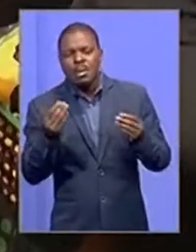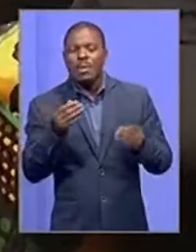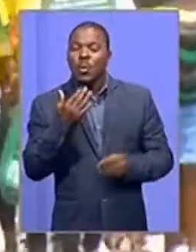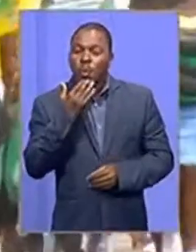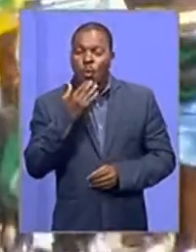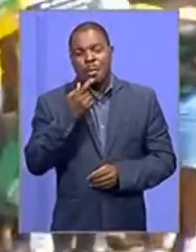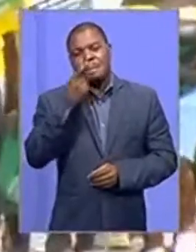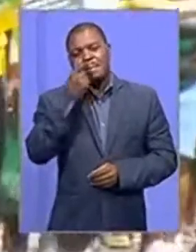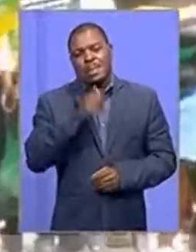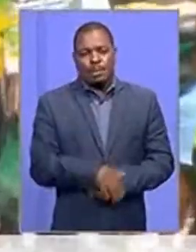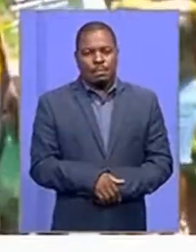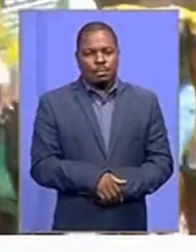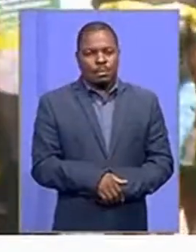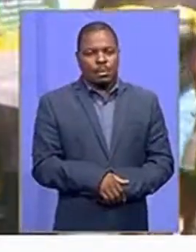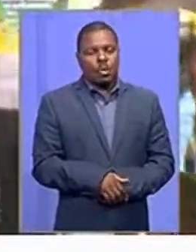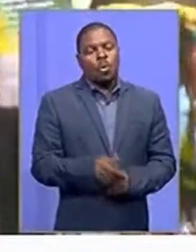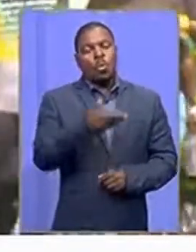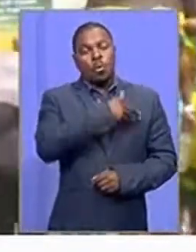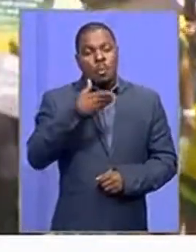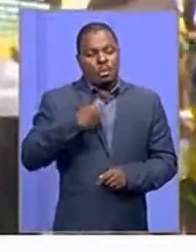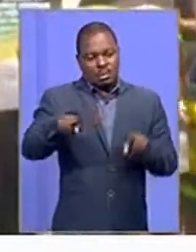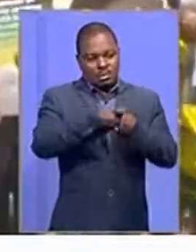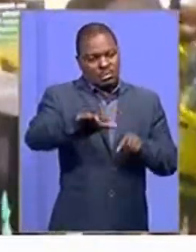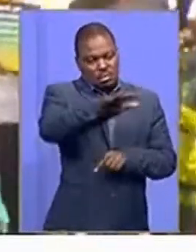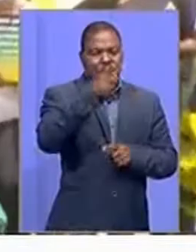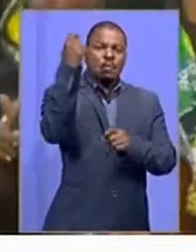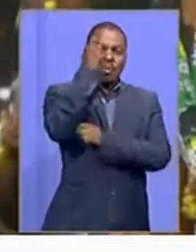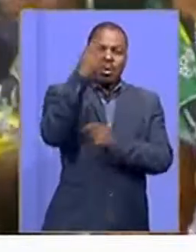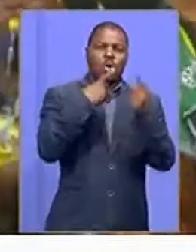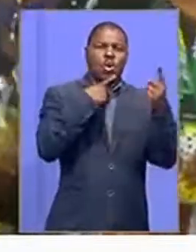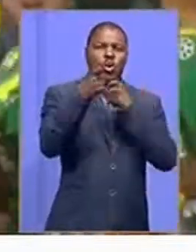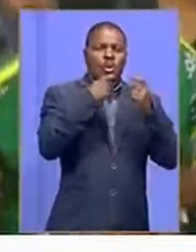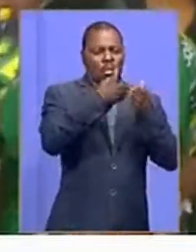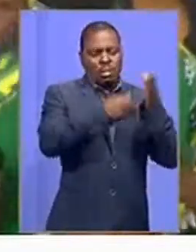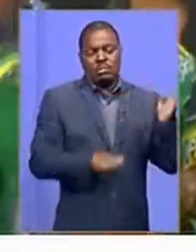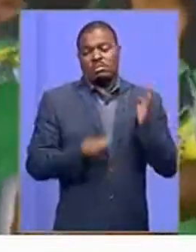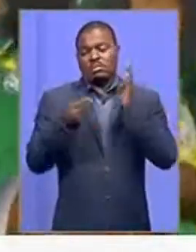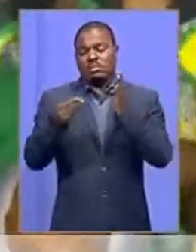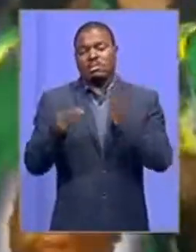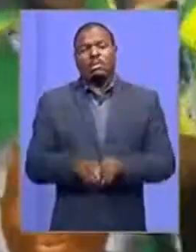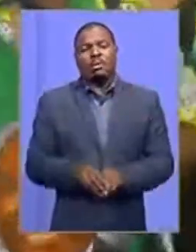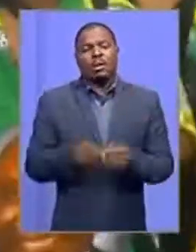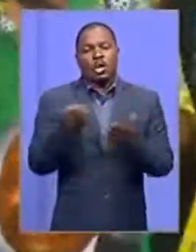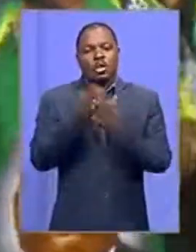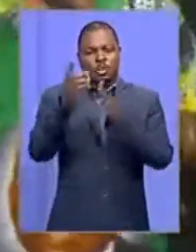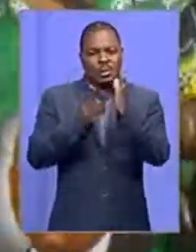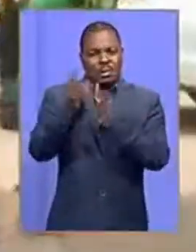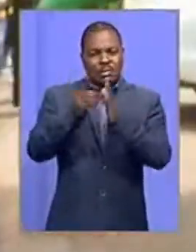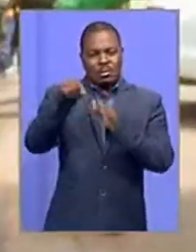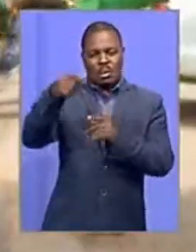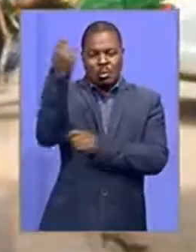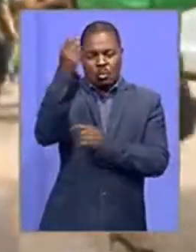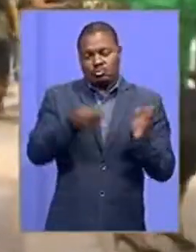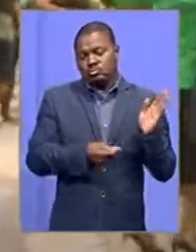one. Sehlopha sa basadi Polokwane se fane ka lengolo la bona la ditseko dikantorong tsa lekala la ntshetsopele ya moruo la Limpopo le